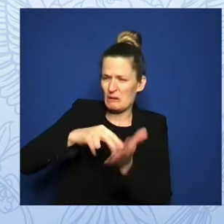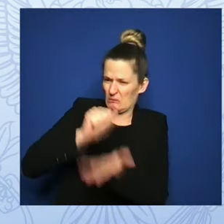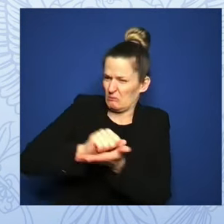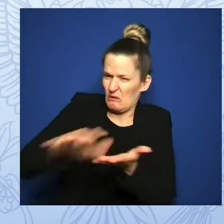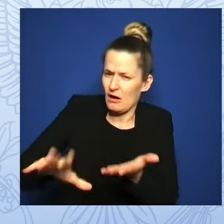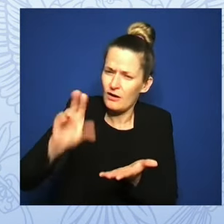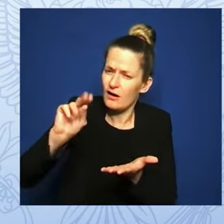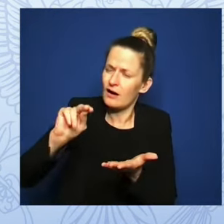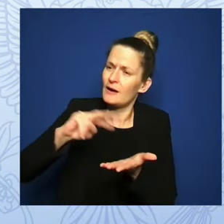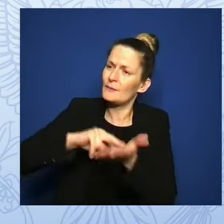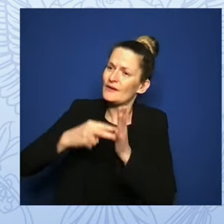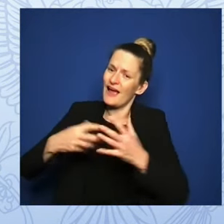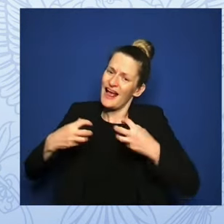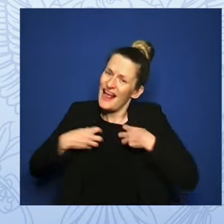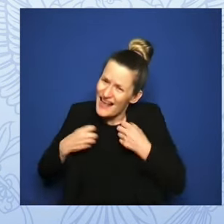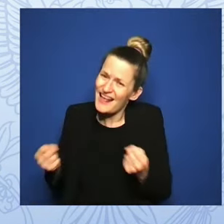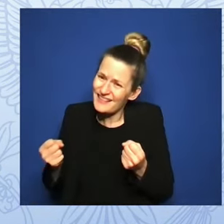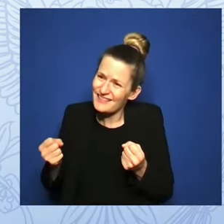Thank you.